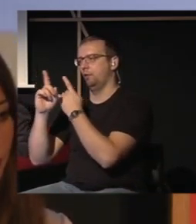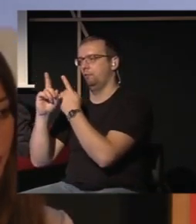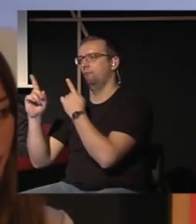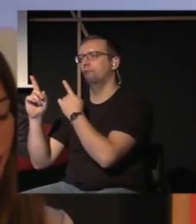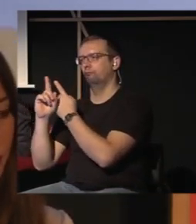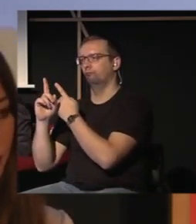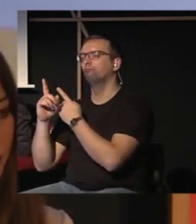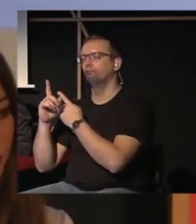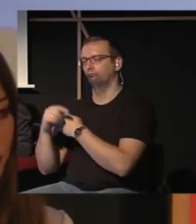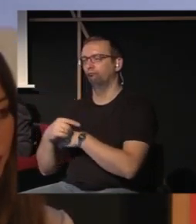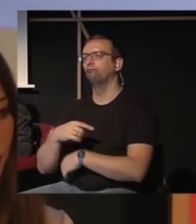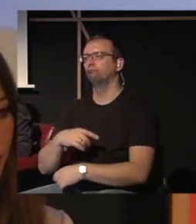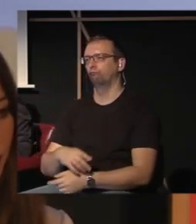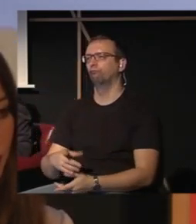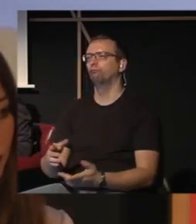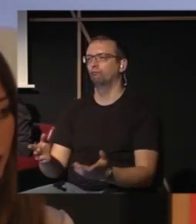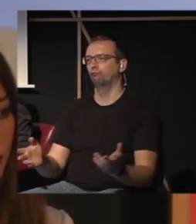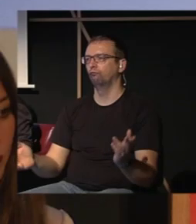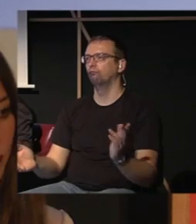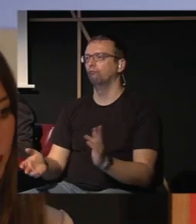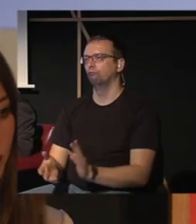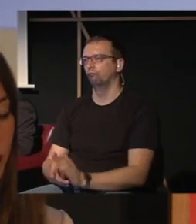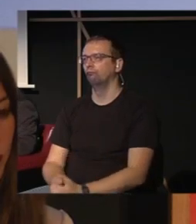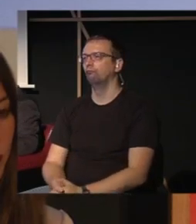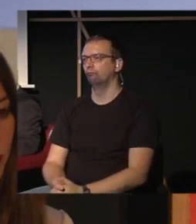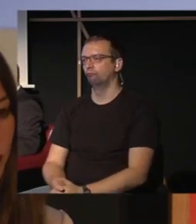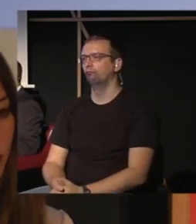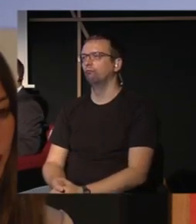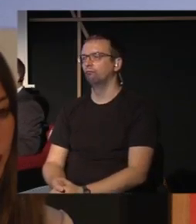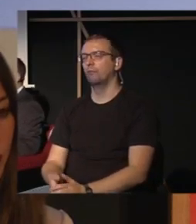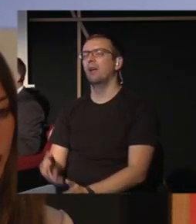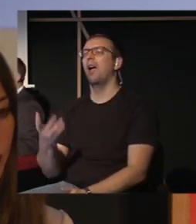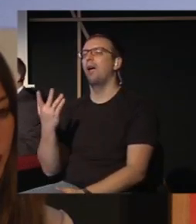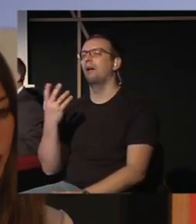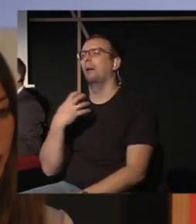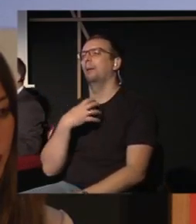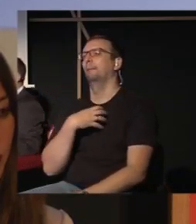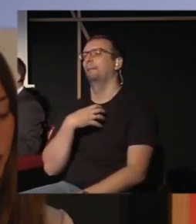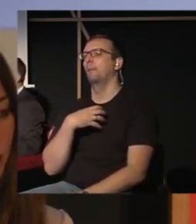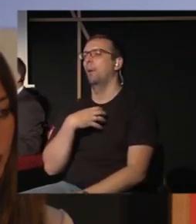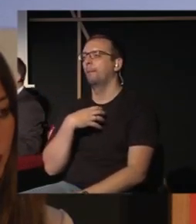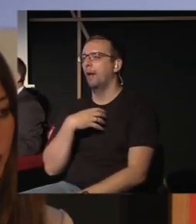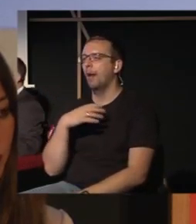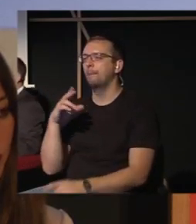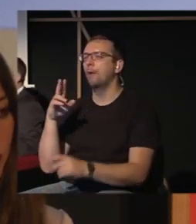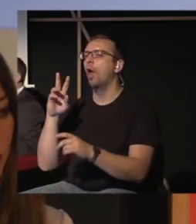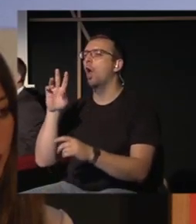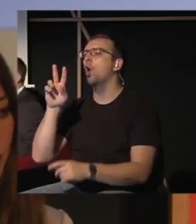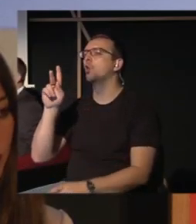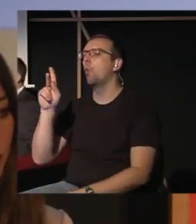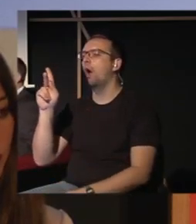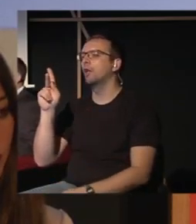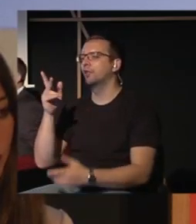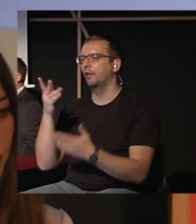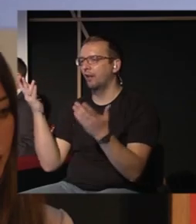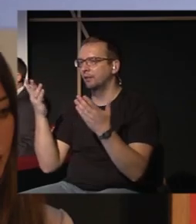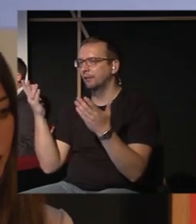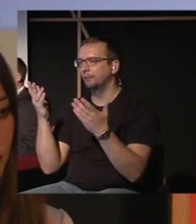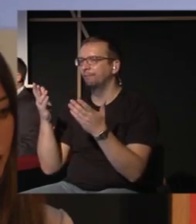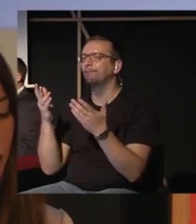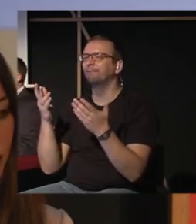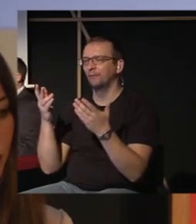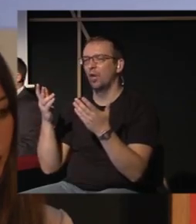that disabled fans and disabled organizations and people from organizations are not well informed about their possibilities. So